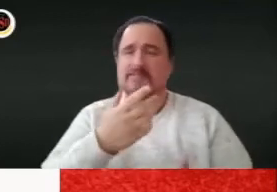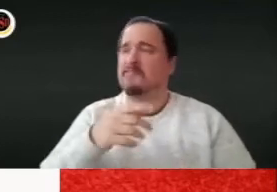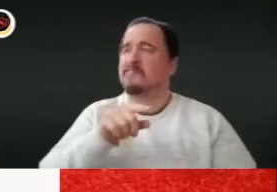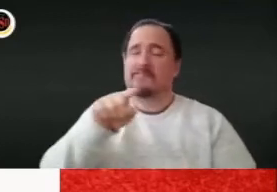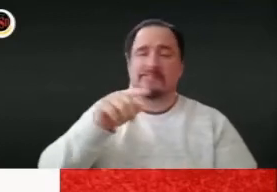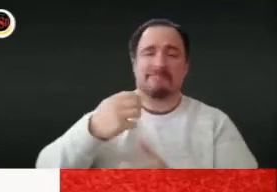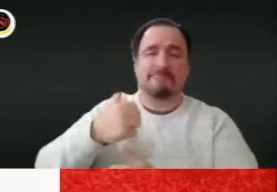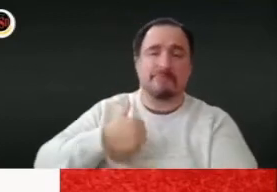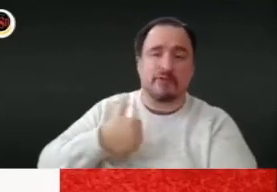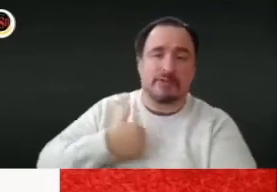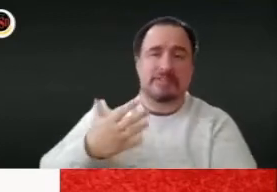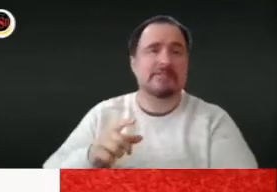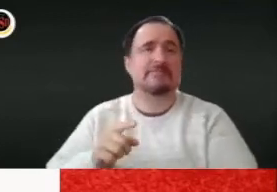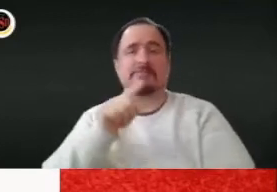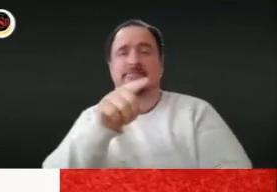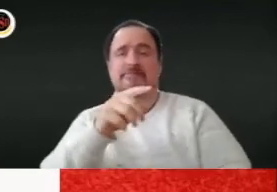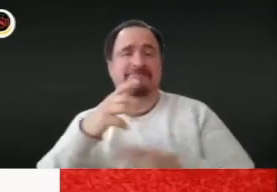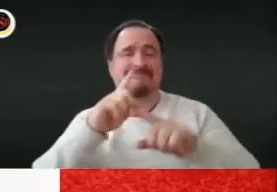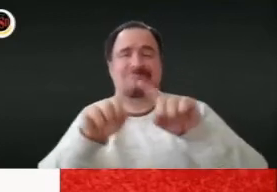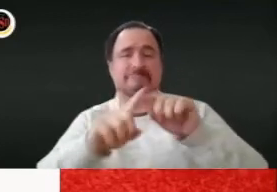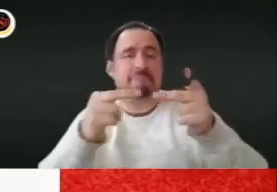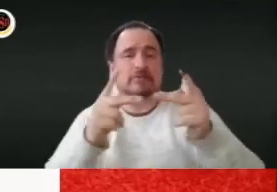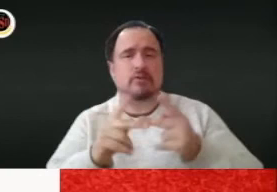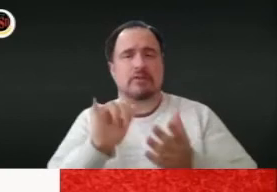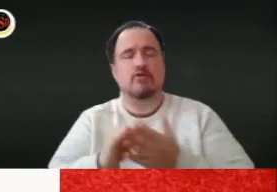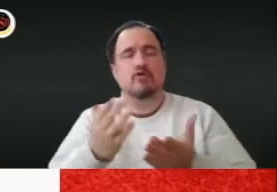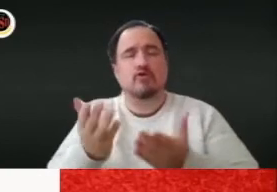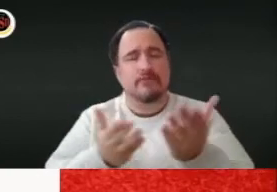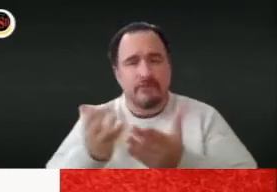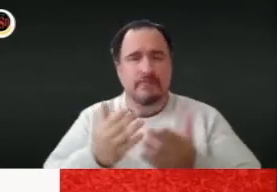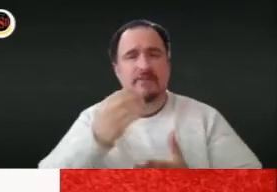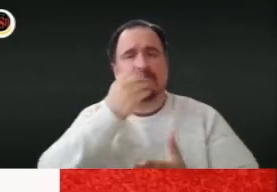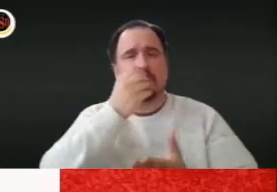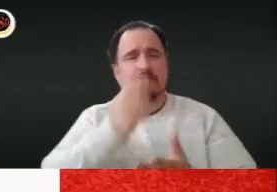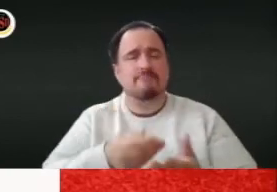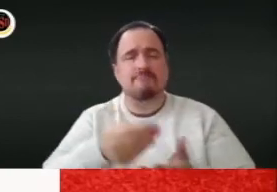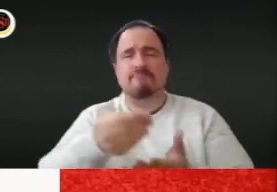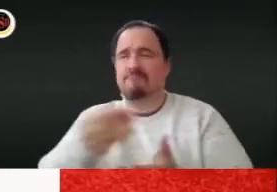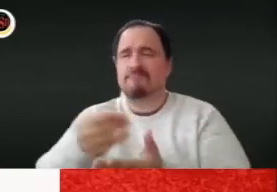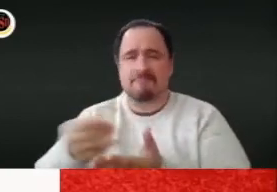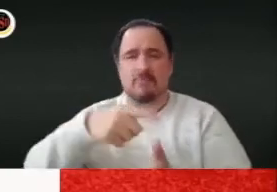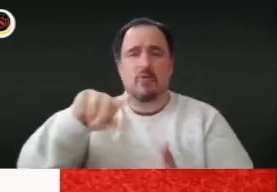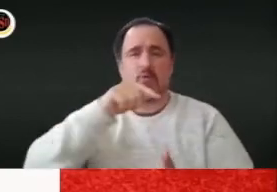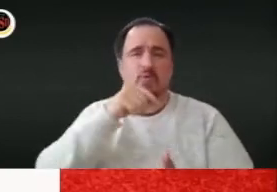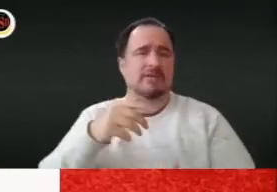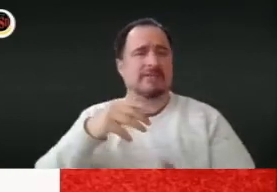a restaurant or a military area, different places in your